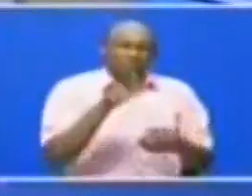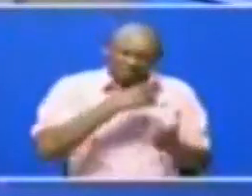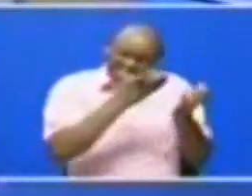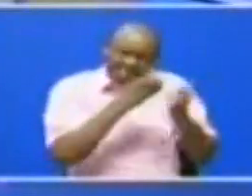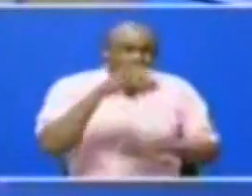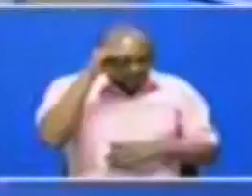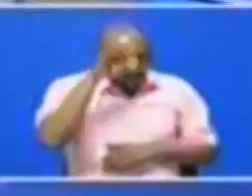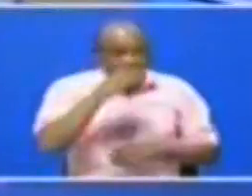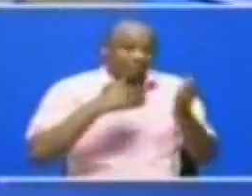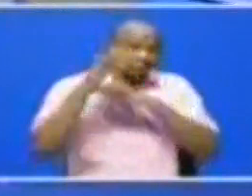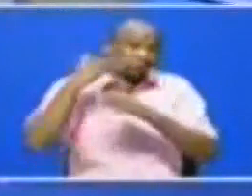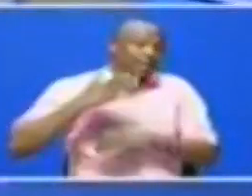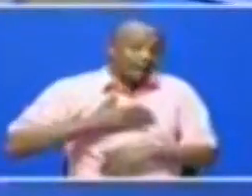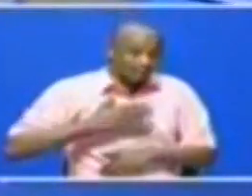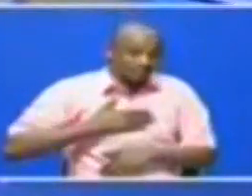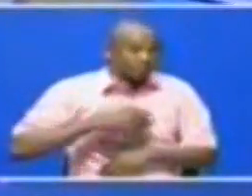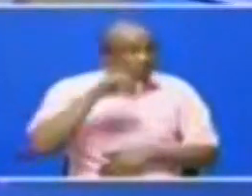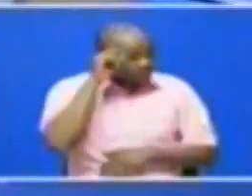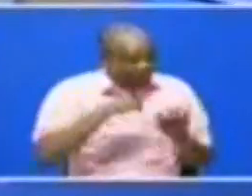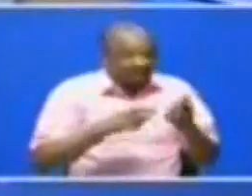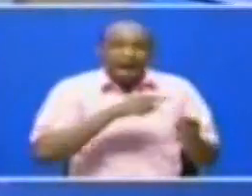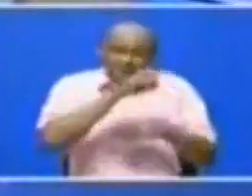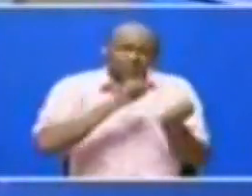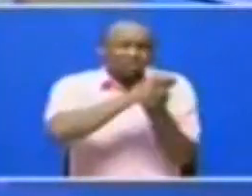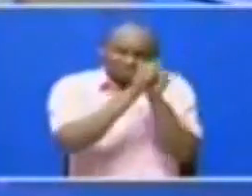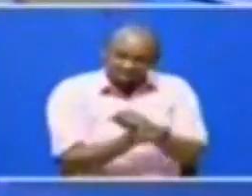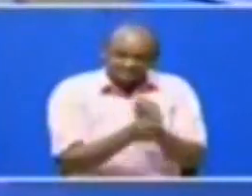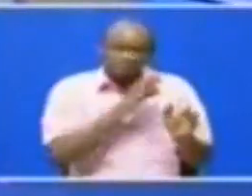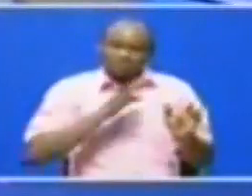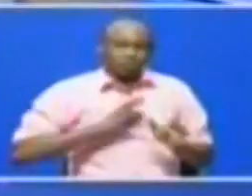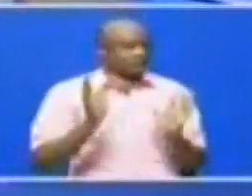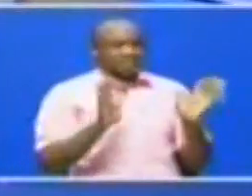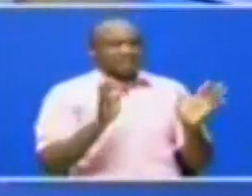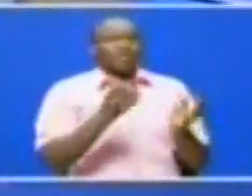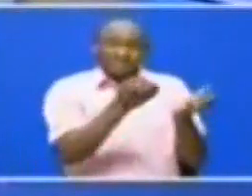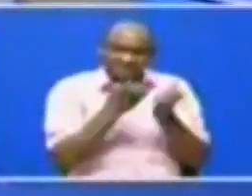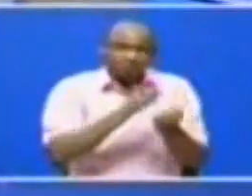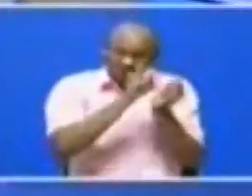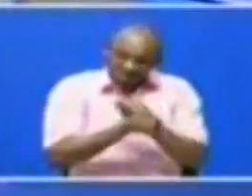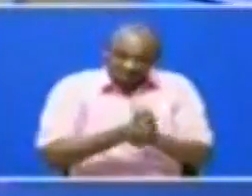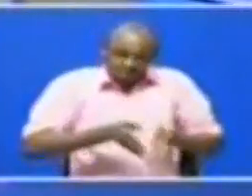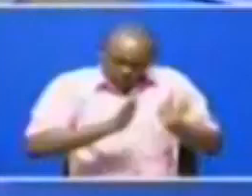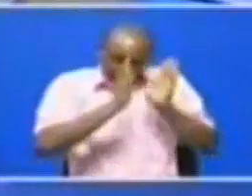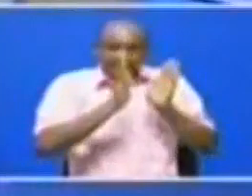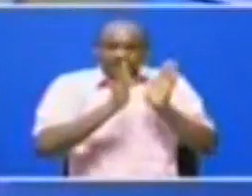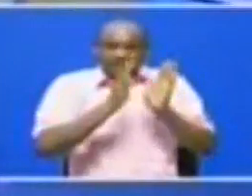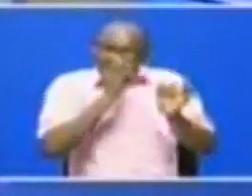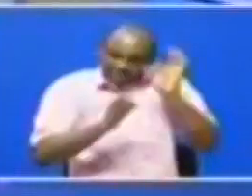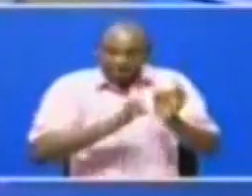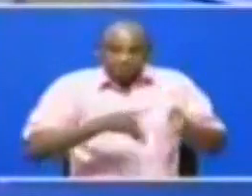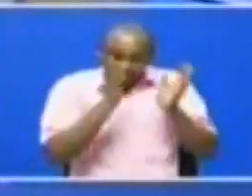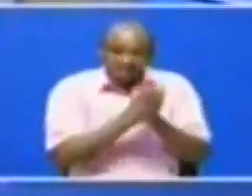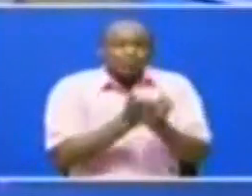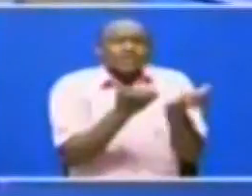to learn from our history and realize that it's not about changing commissioners. We need to change tact in this particular case. What